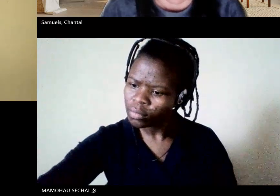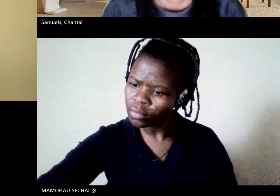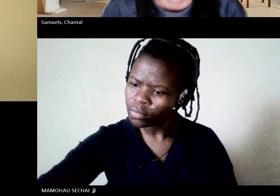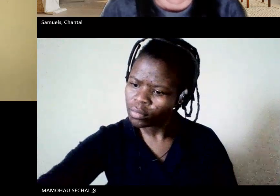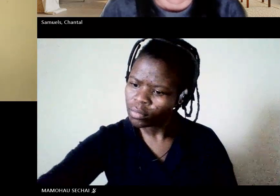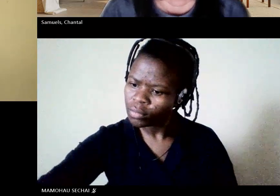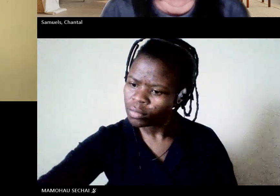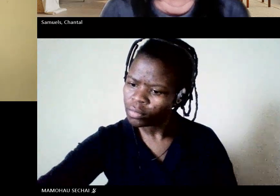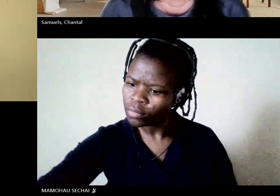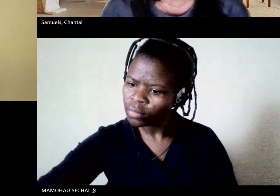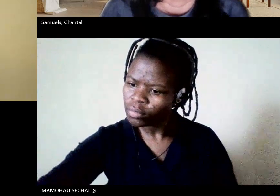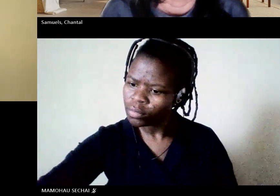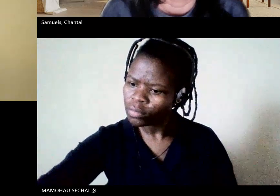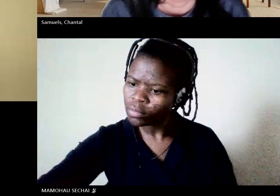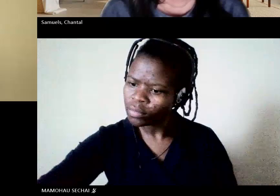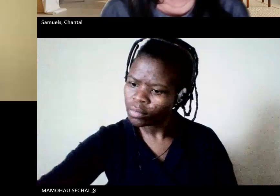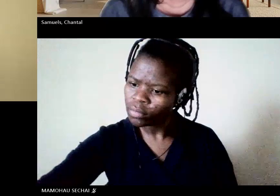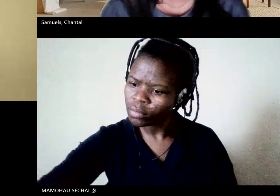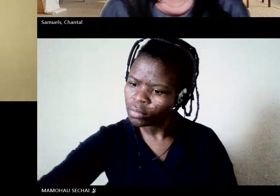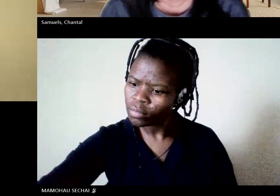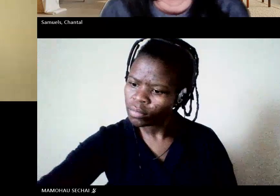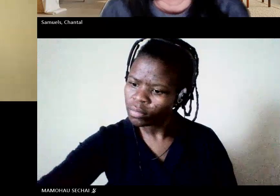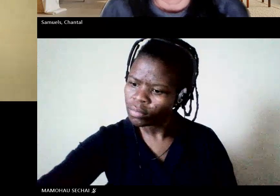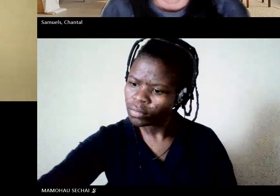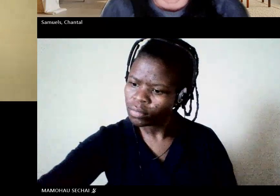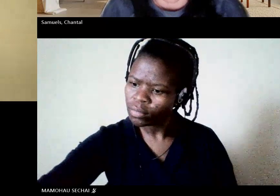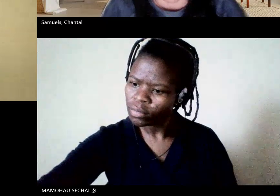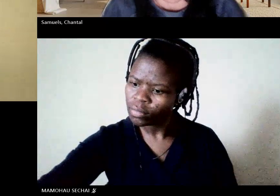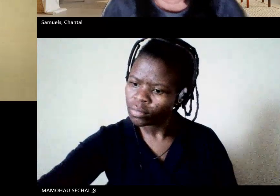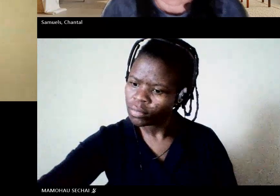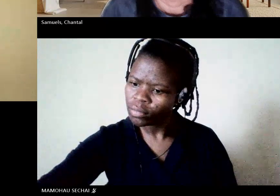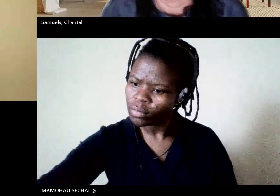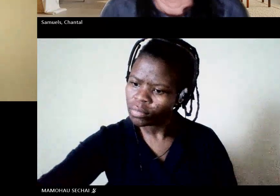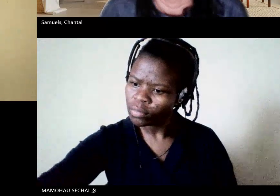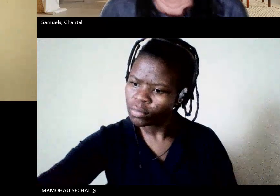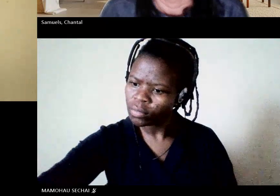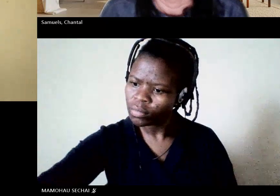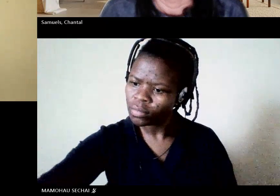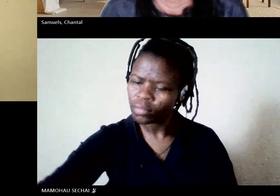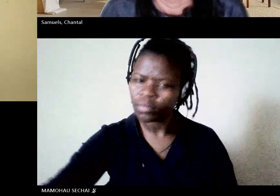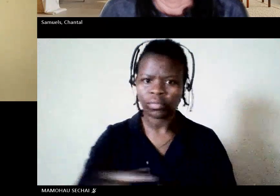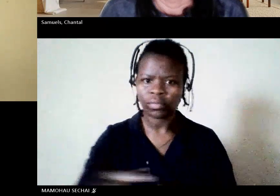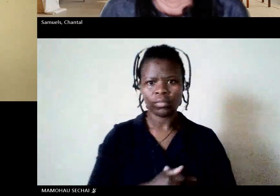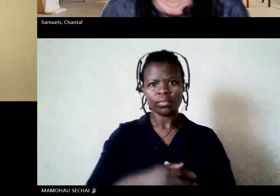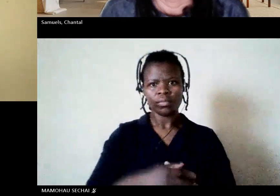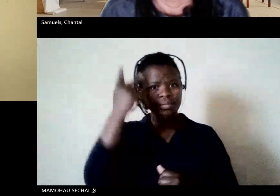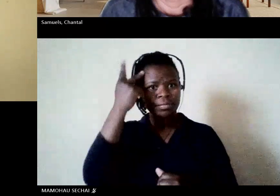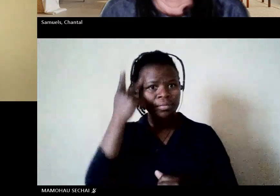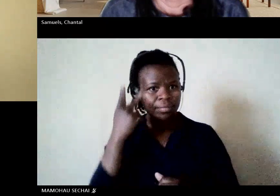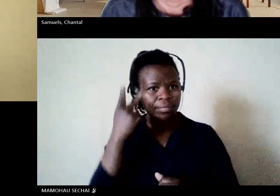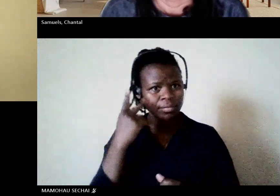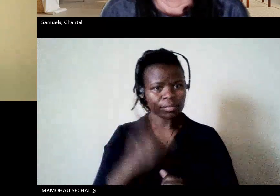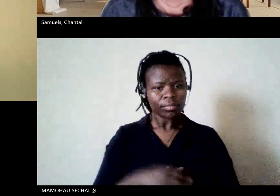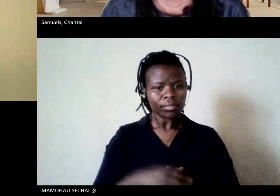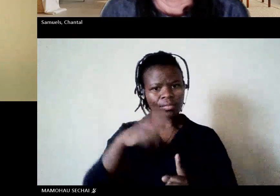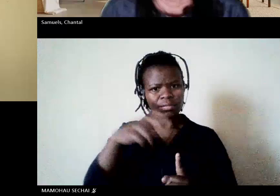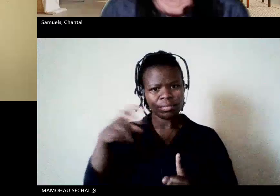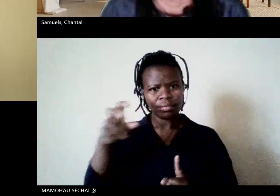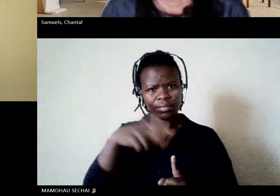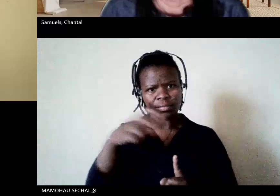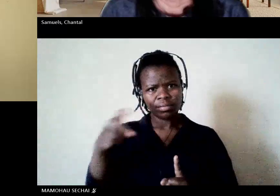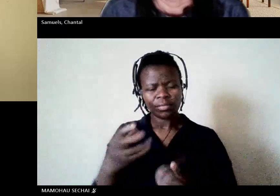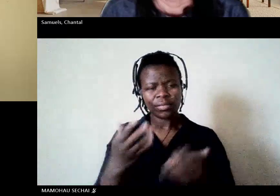Kelebuhile, welcome. He says, I think one of the, not welcome, sorry, I'm sure you've always been there, but contributed now. He says, I think one of